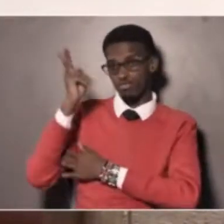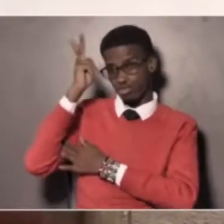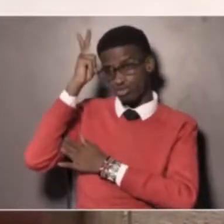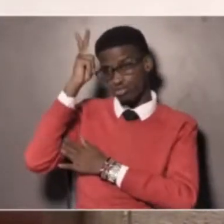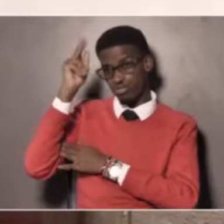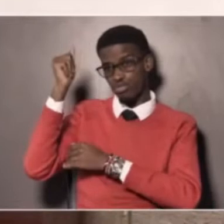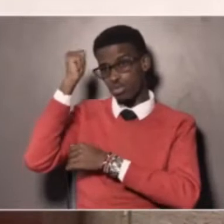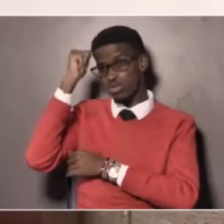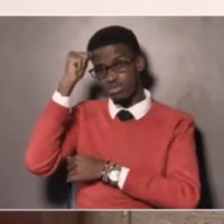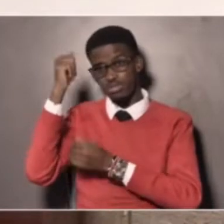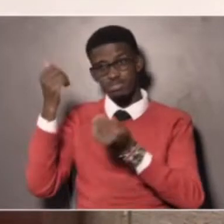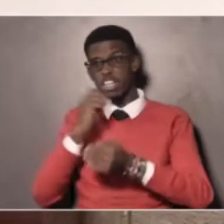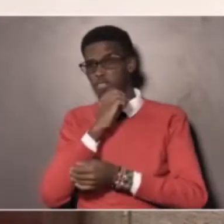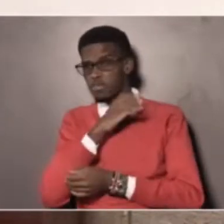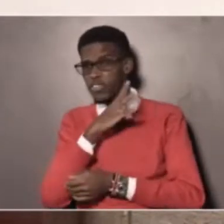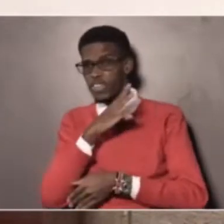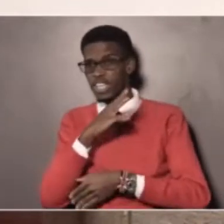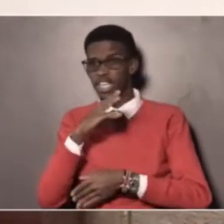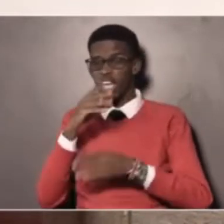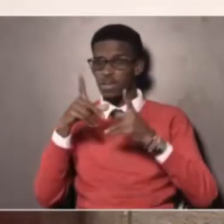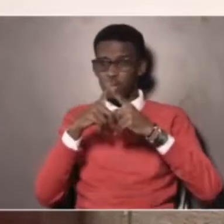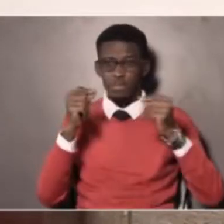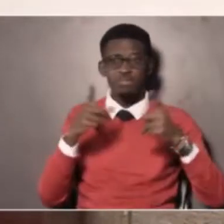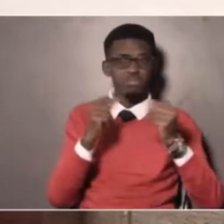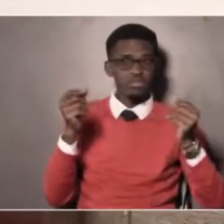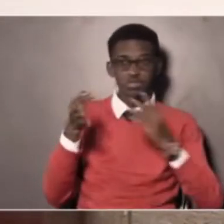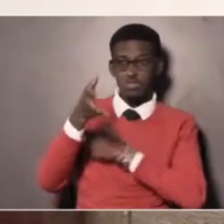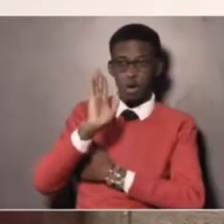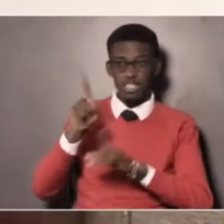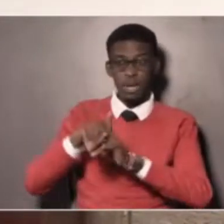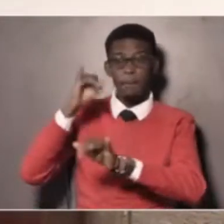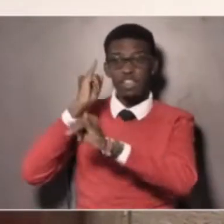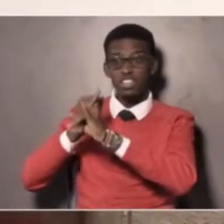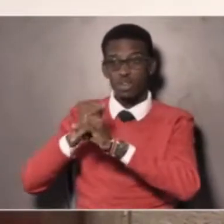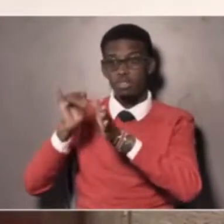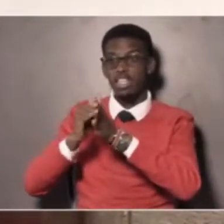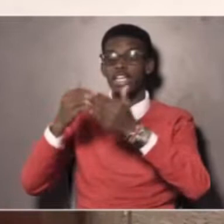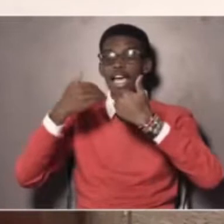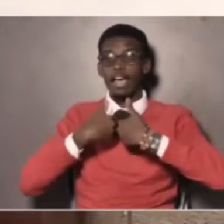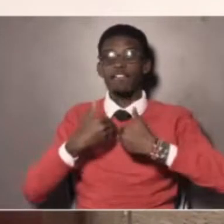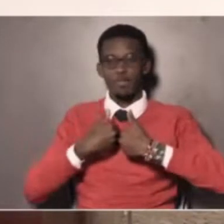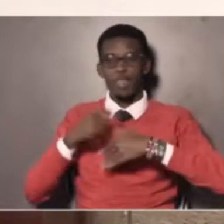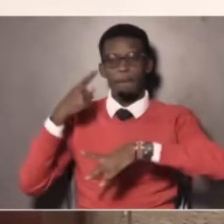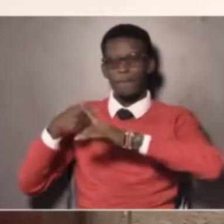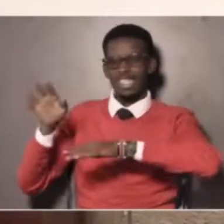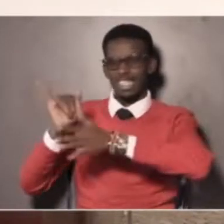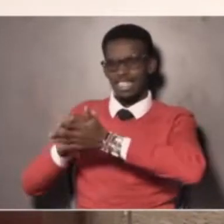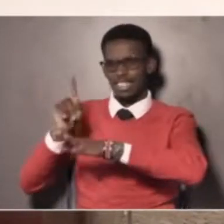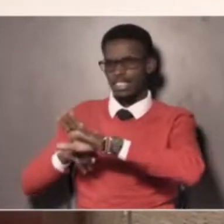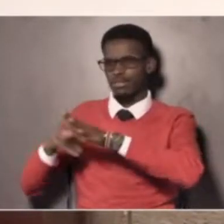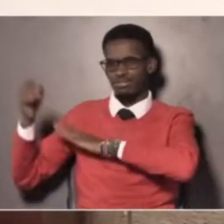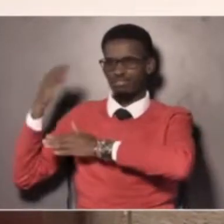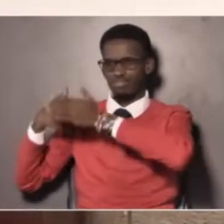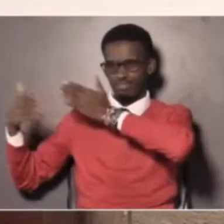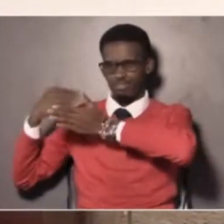fear giving God's word and doing the job that he had been allotted to do. So during those times, anybody